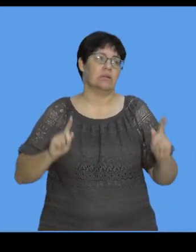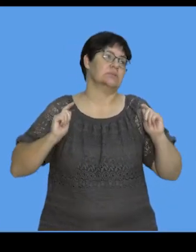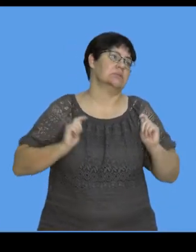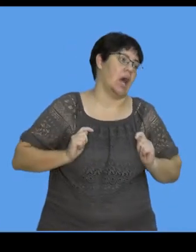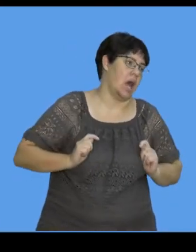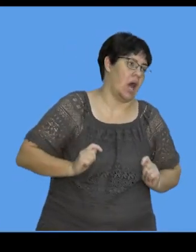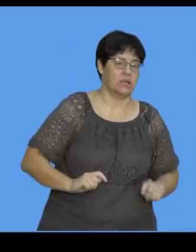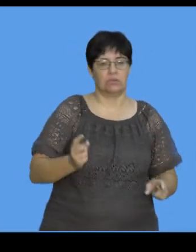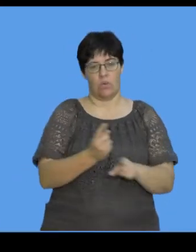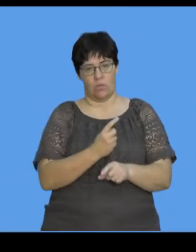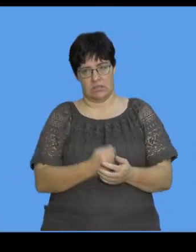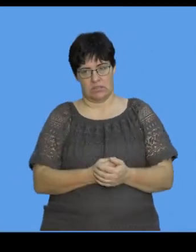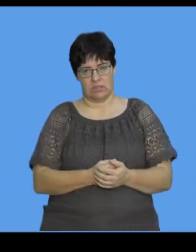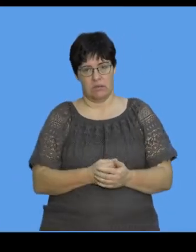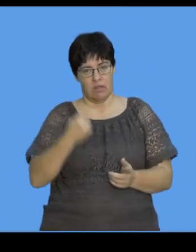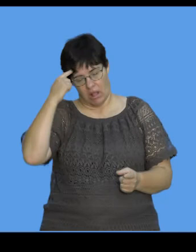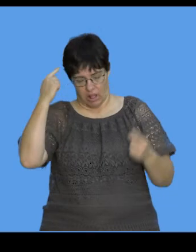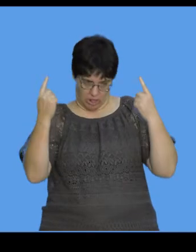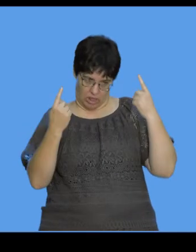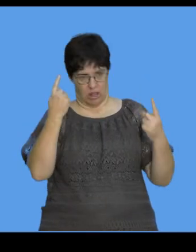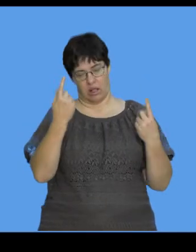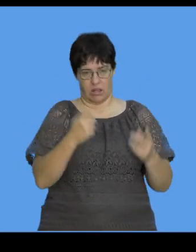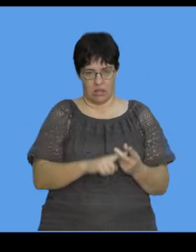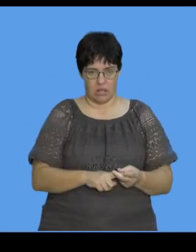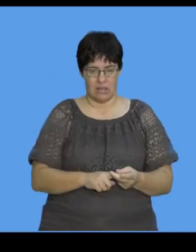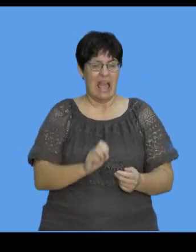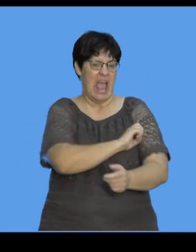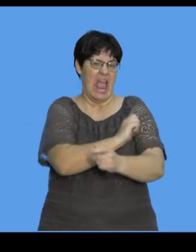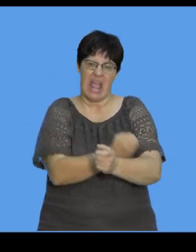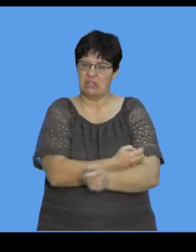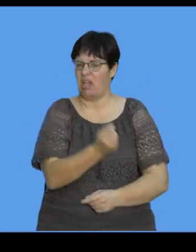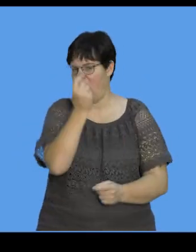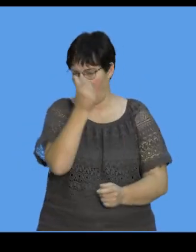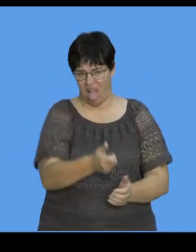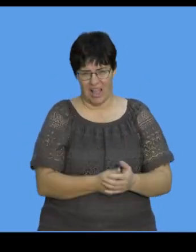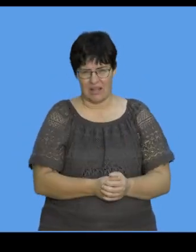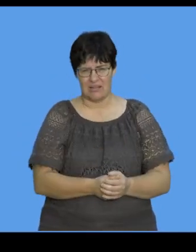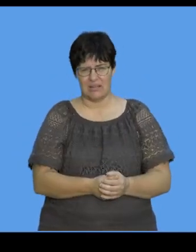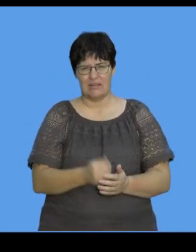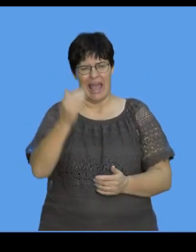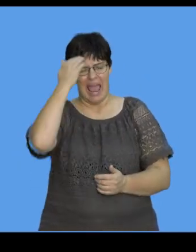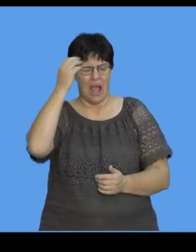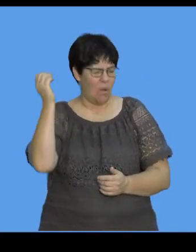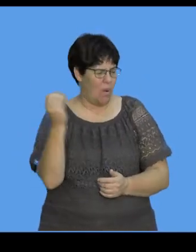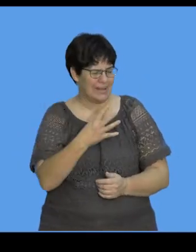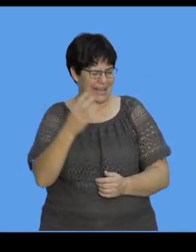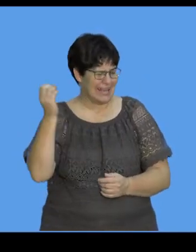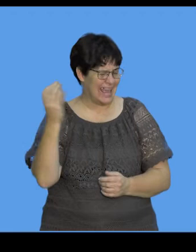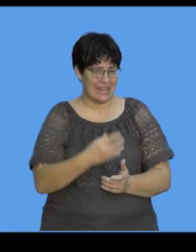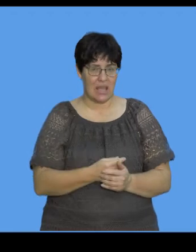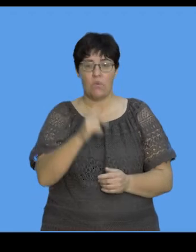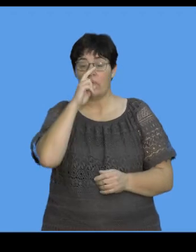tired. You are dizzy. You don't have a lot of energy. You probably have a lot of headaches. Remember, I